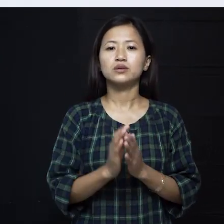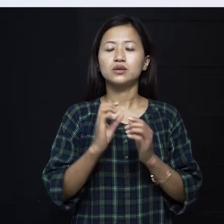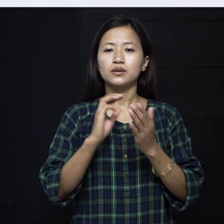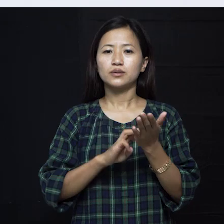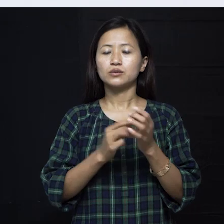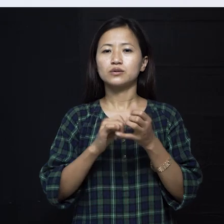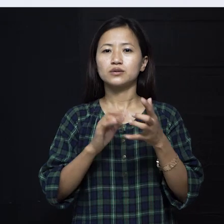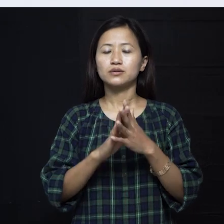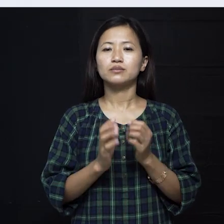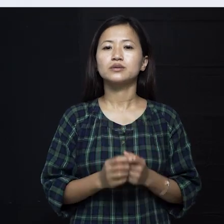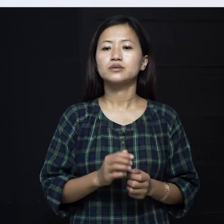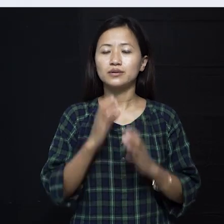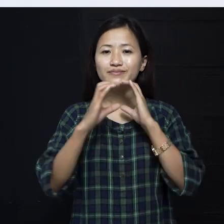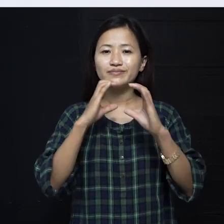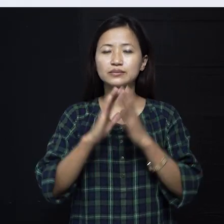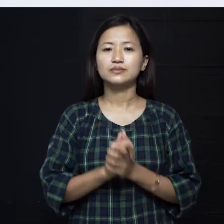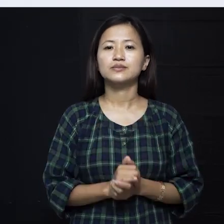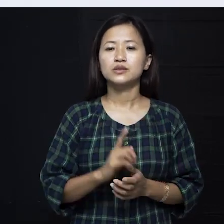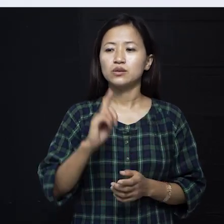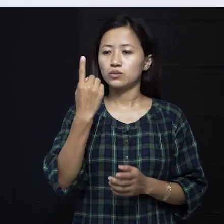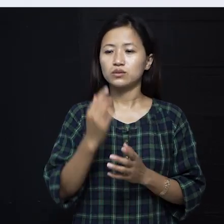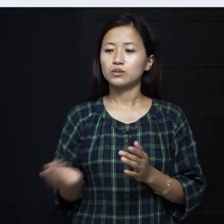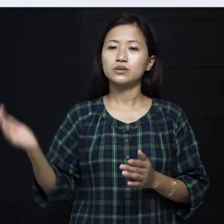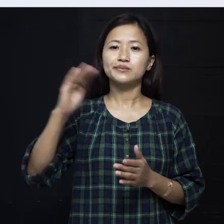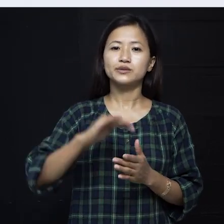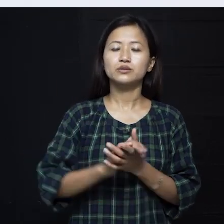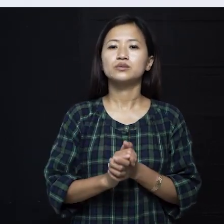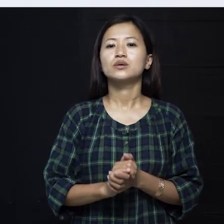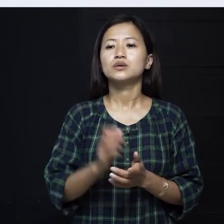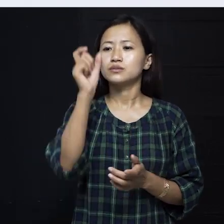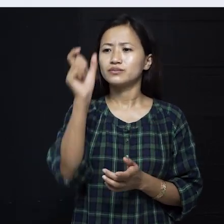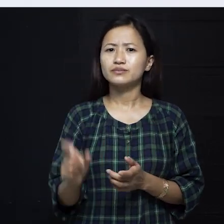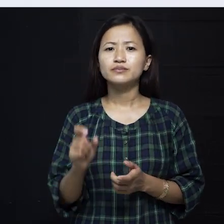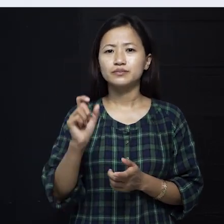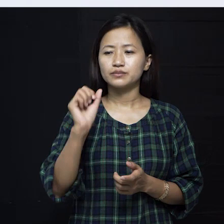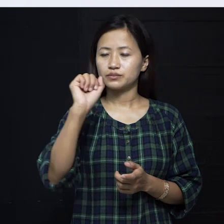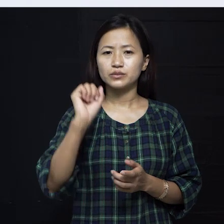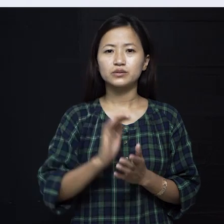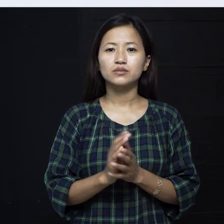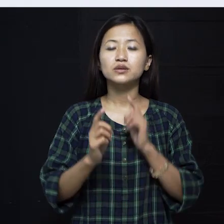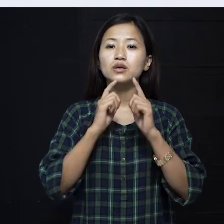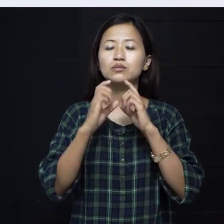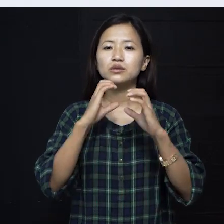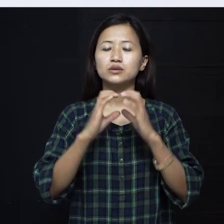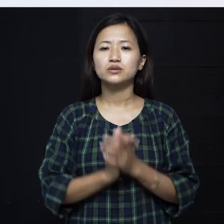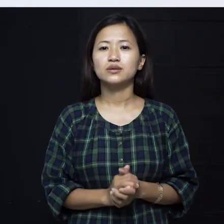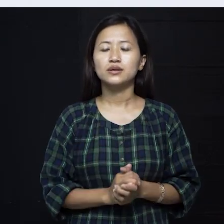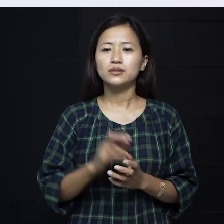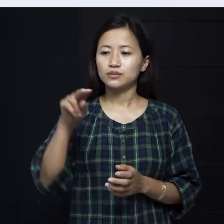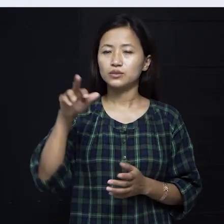mass communication. Now, when we come to personal communication, okay? Personal communication, it